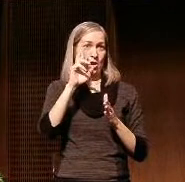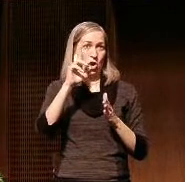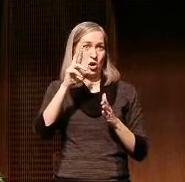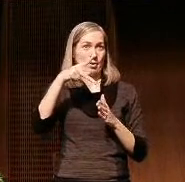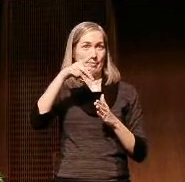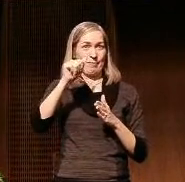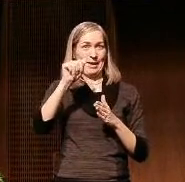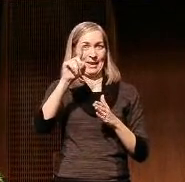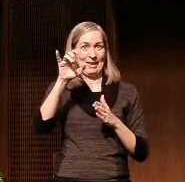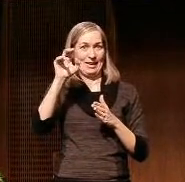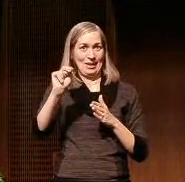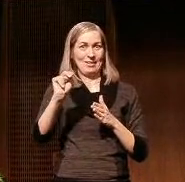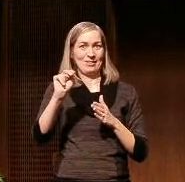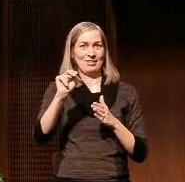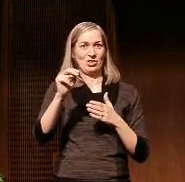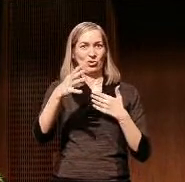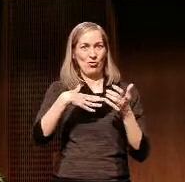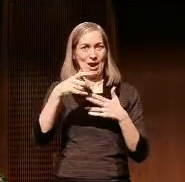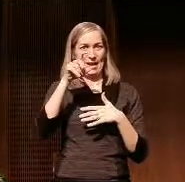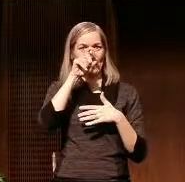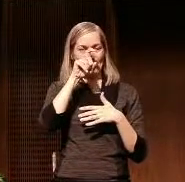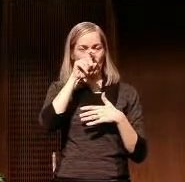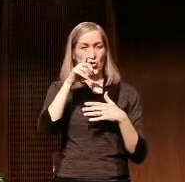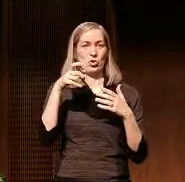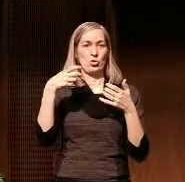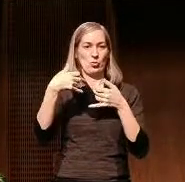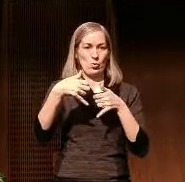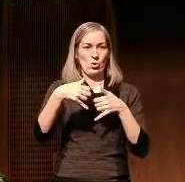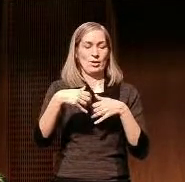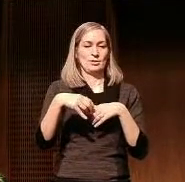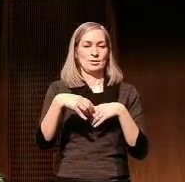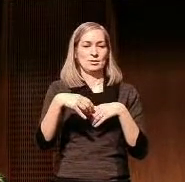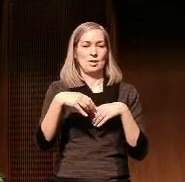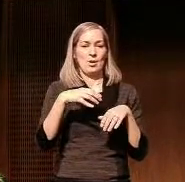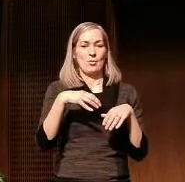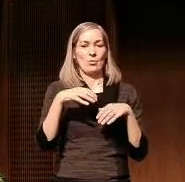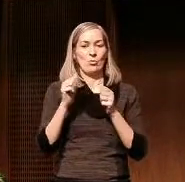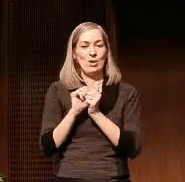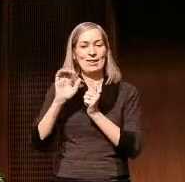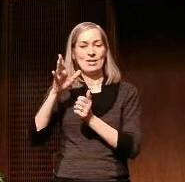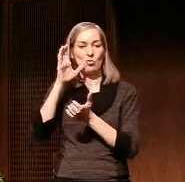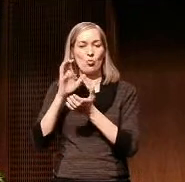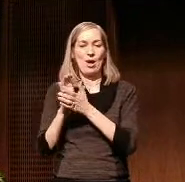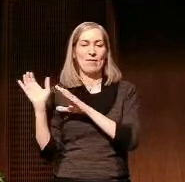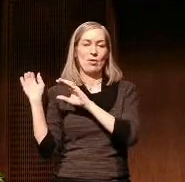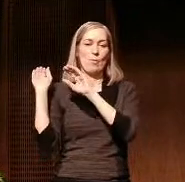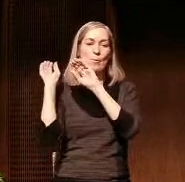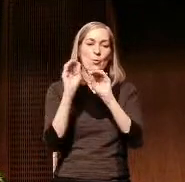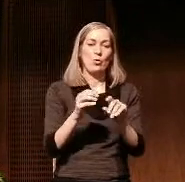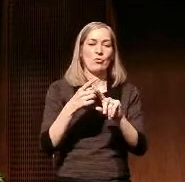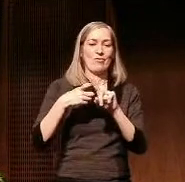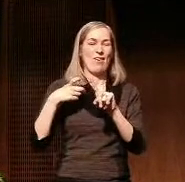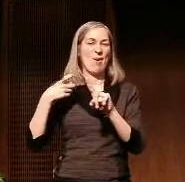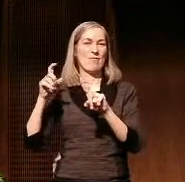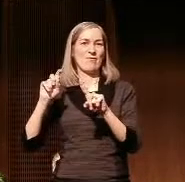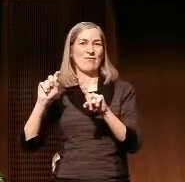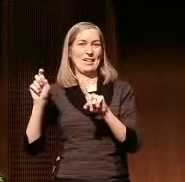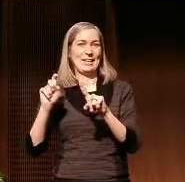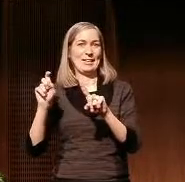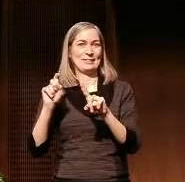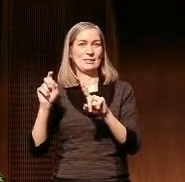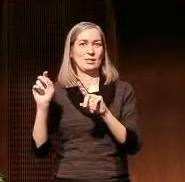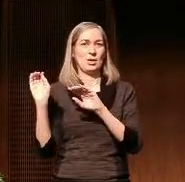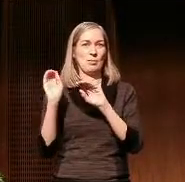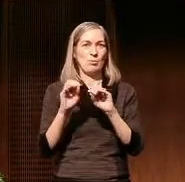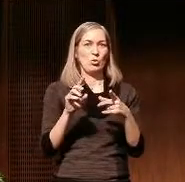Gray Eagle Award moved along with his wife from Phoenix in 1972 to attend